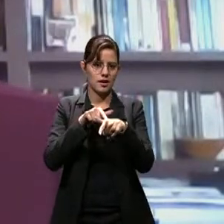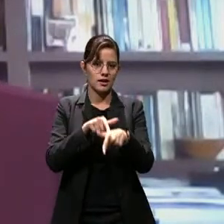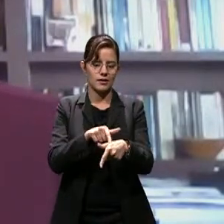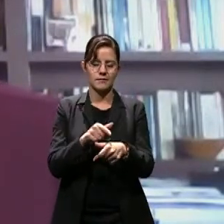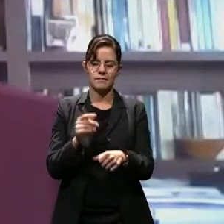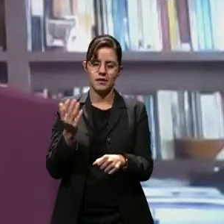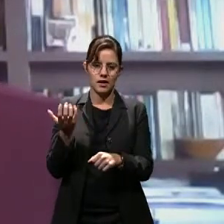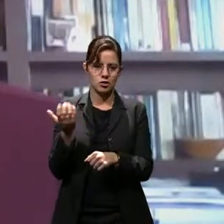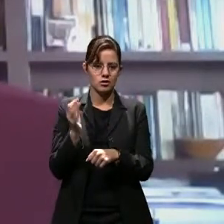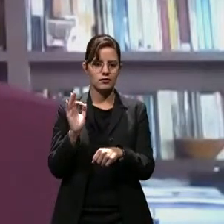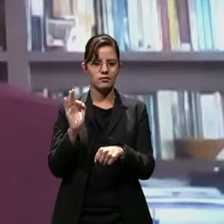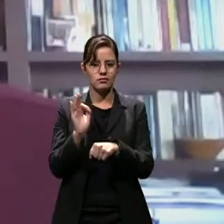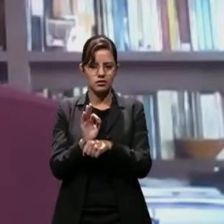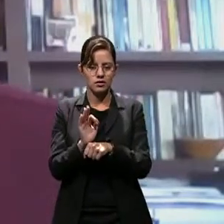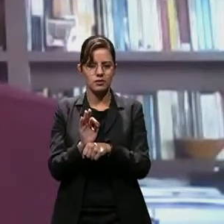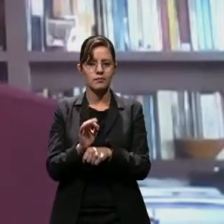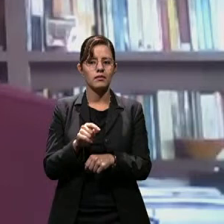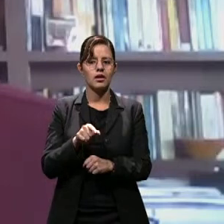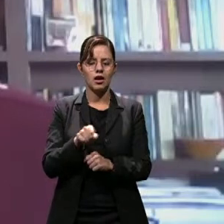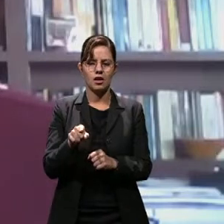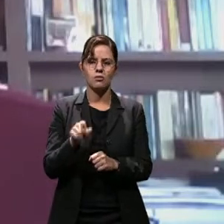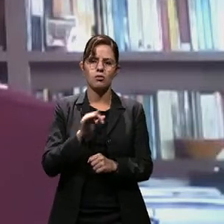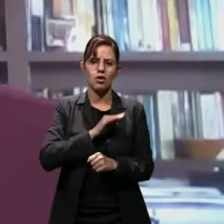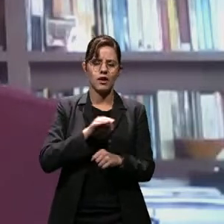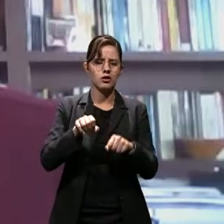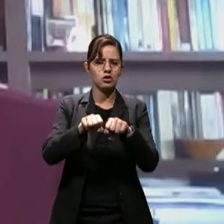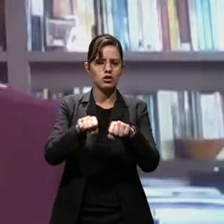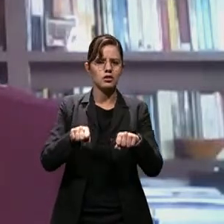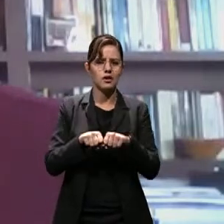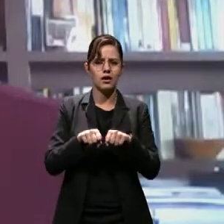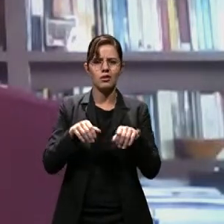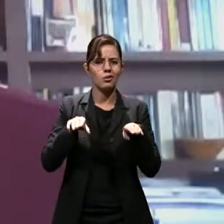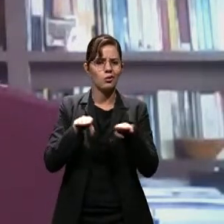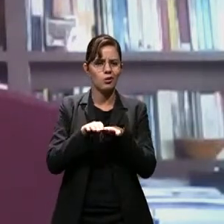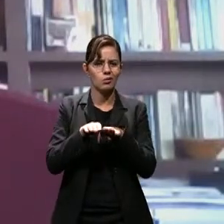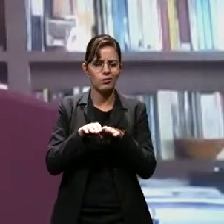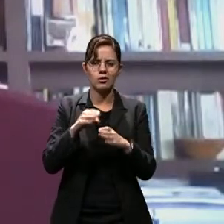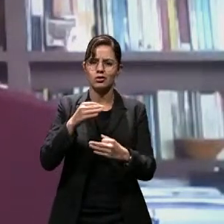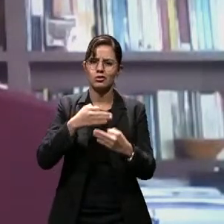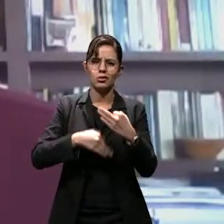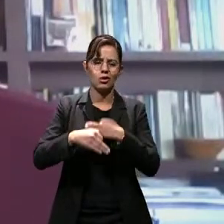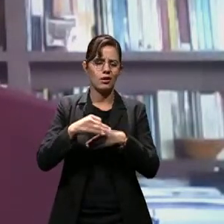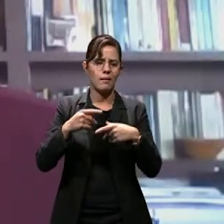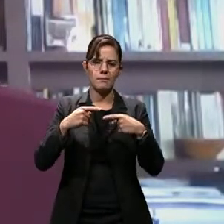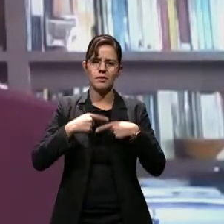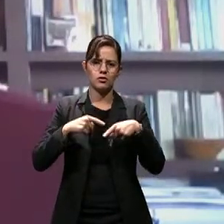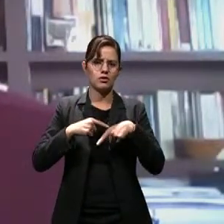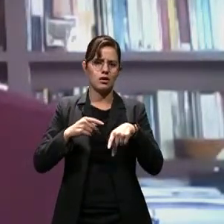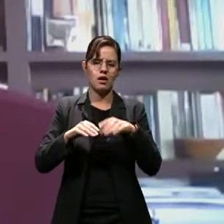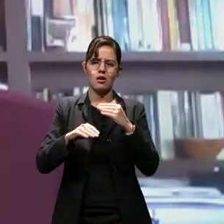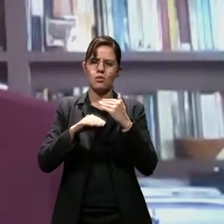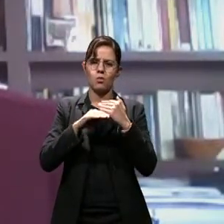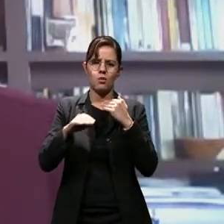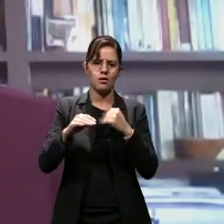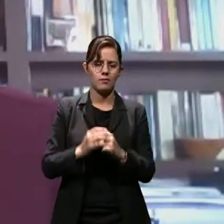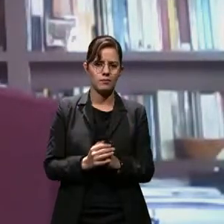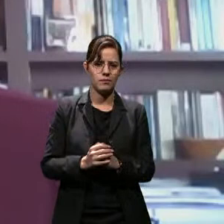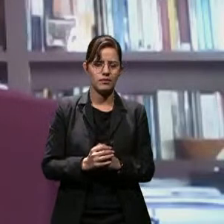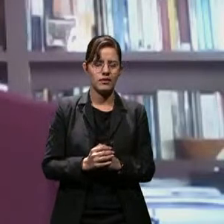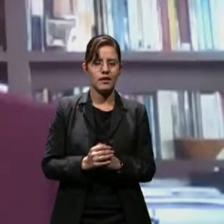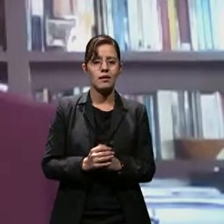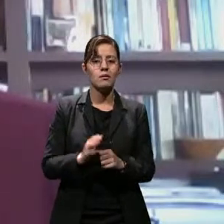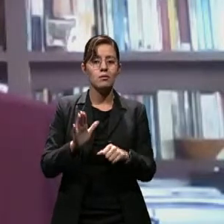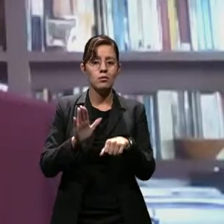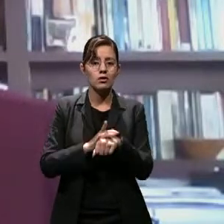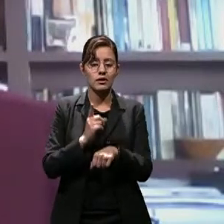to continue boosting and driving actions that contribute to the construction of an egalitarian society